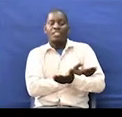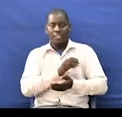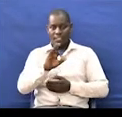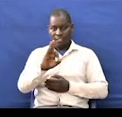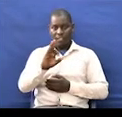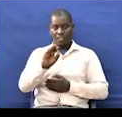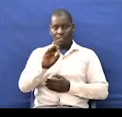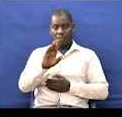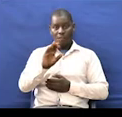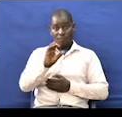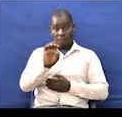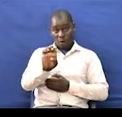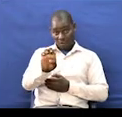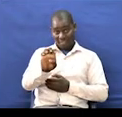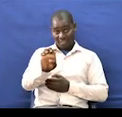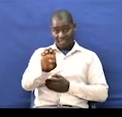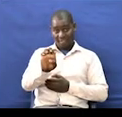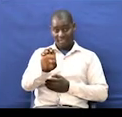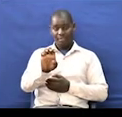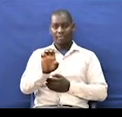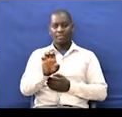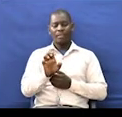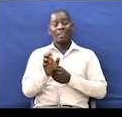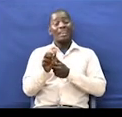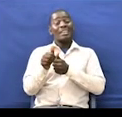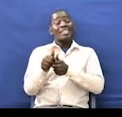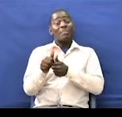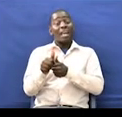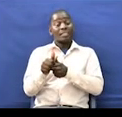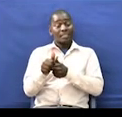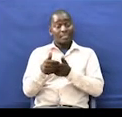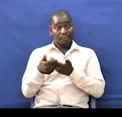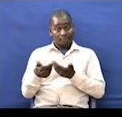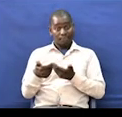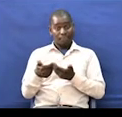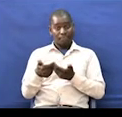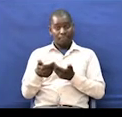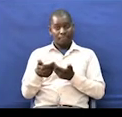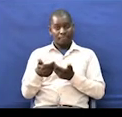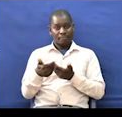of force depends to the